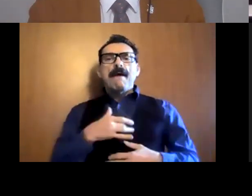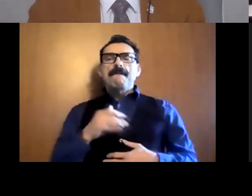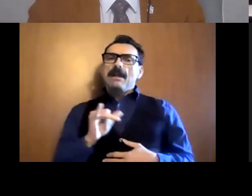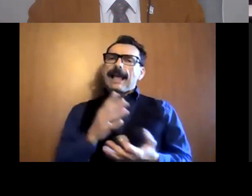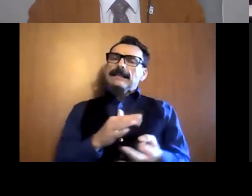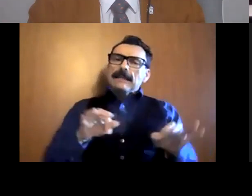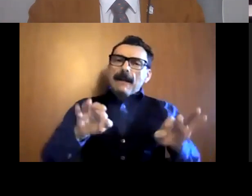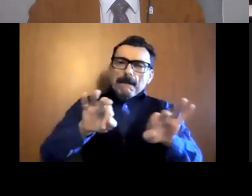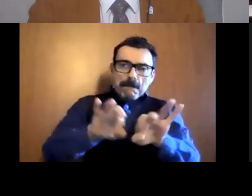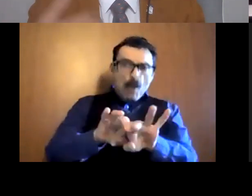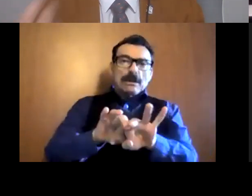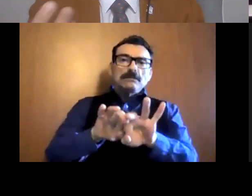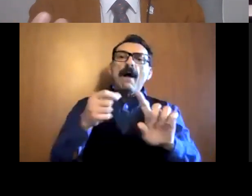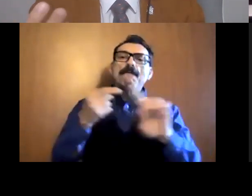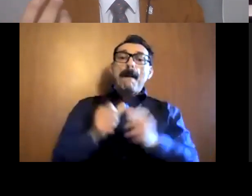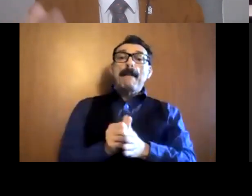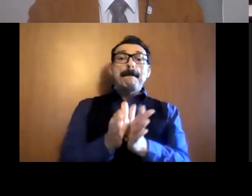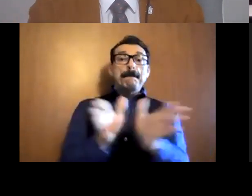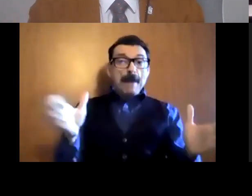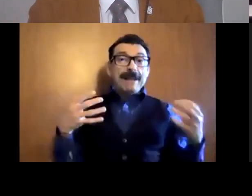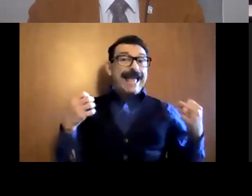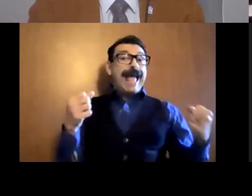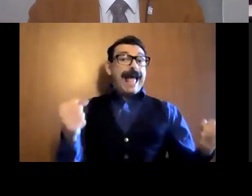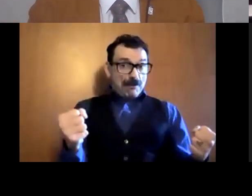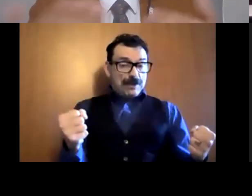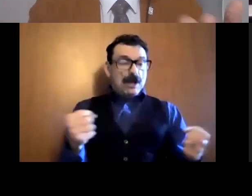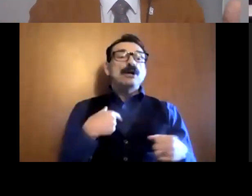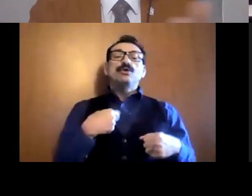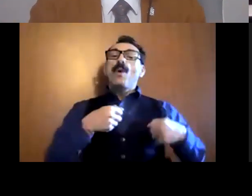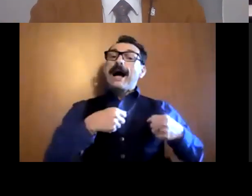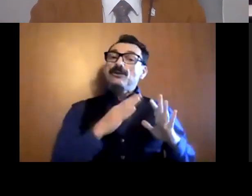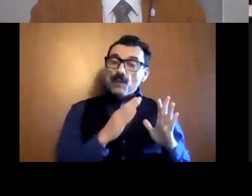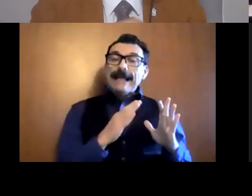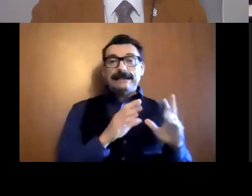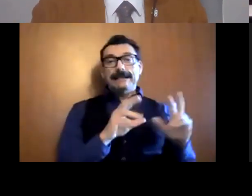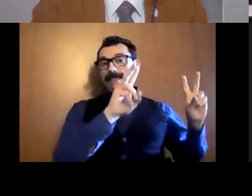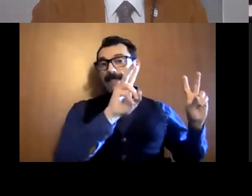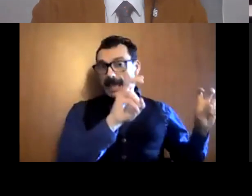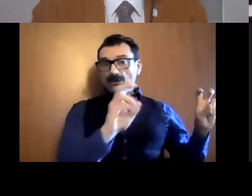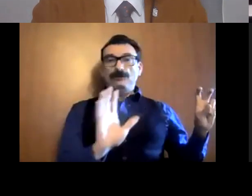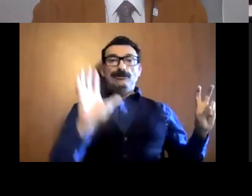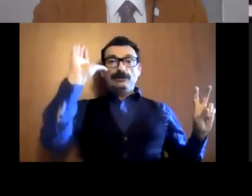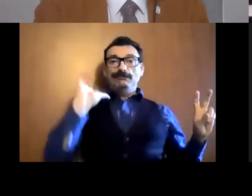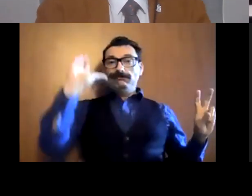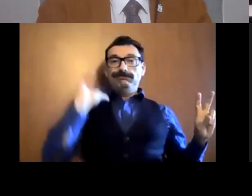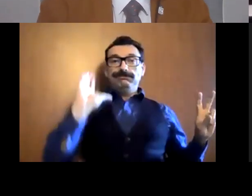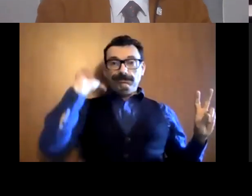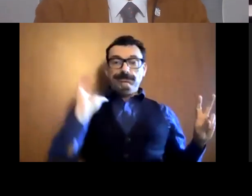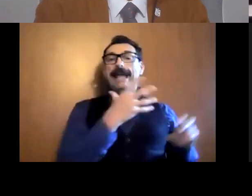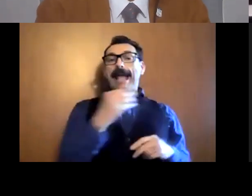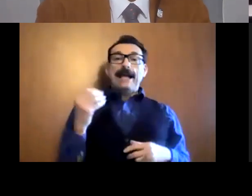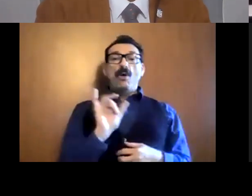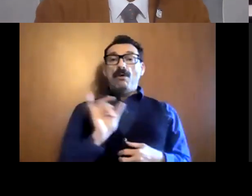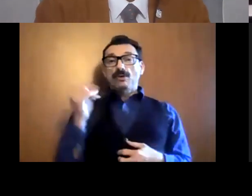view to address and understand them? Dr. Bim? Yes, thanks. And I didn't get to